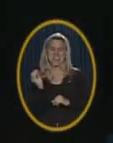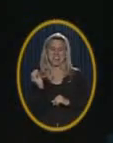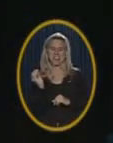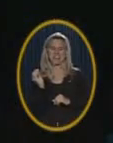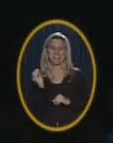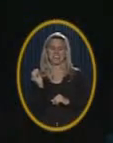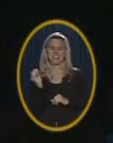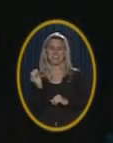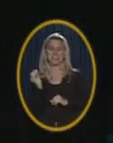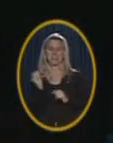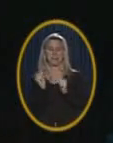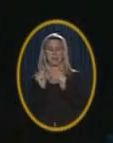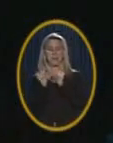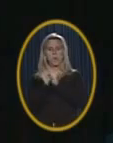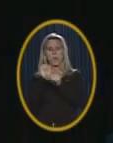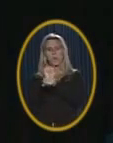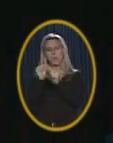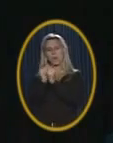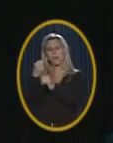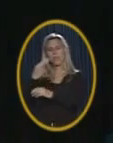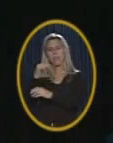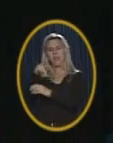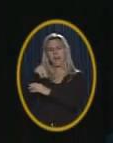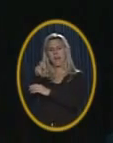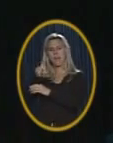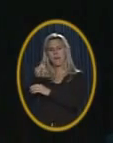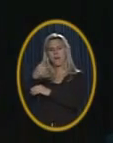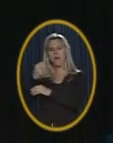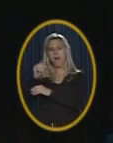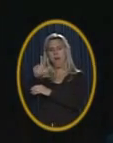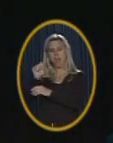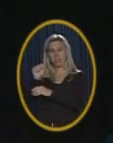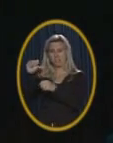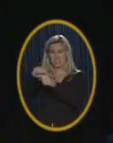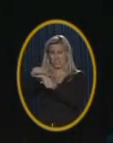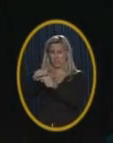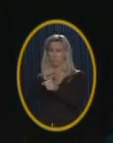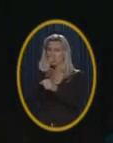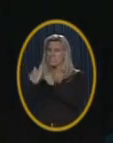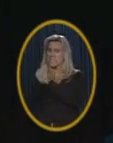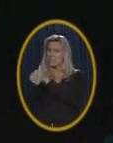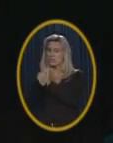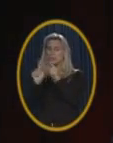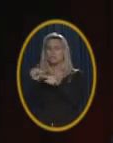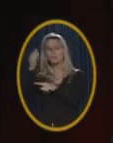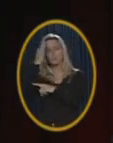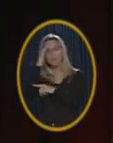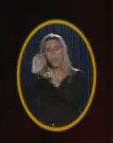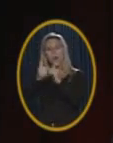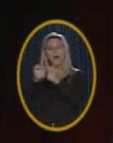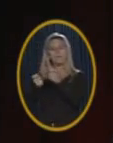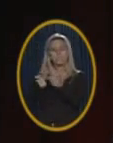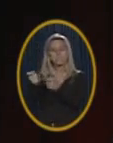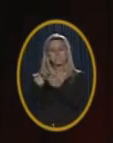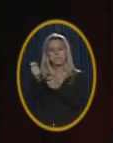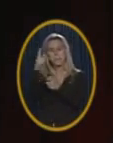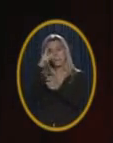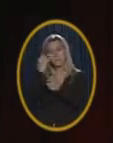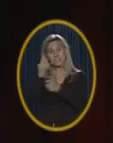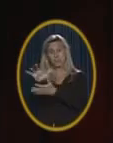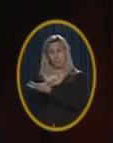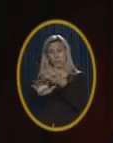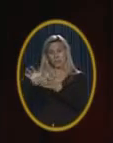And we work with hypergols. And you know, hypergols are very dangerous propellants. But you know how to handle them, because when you mix them together, they